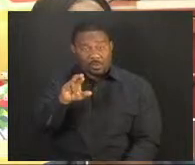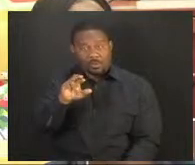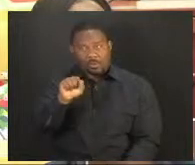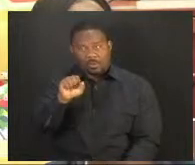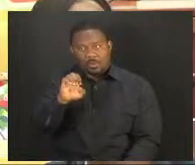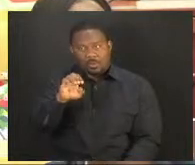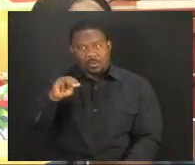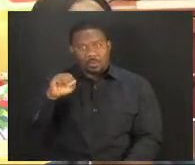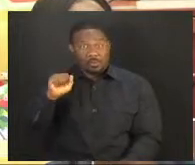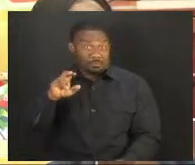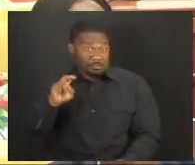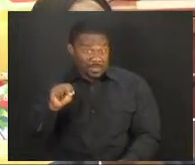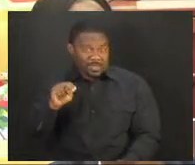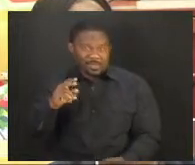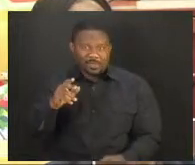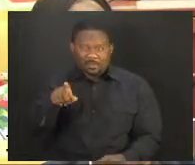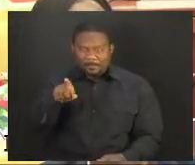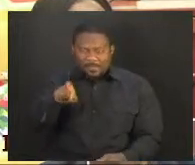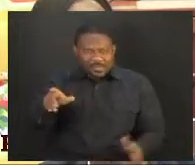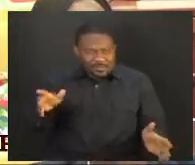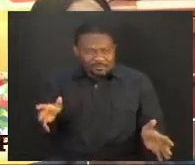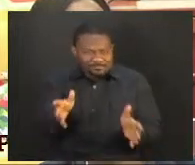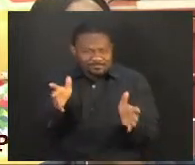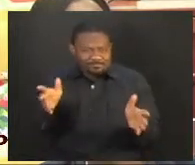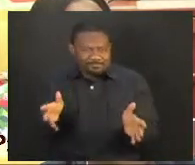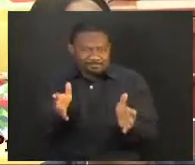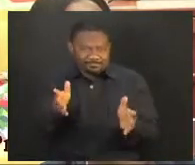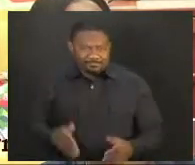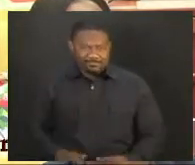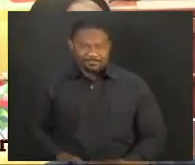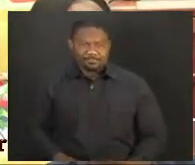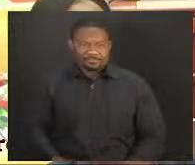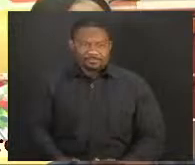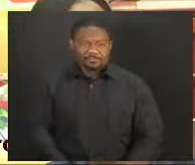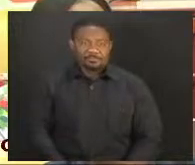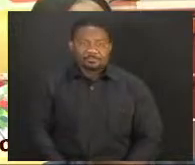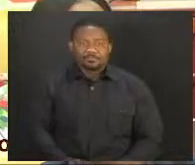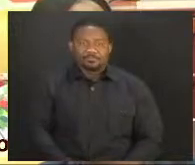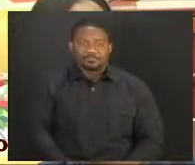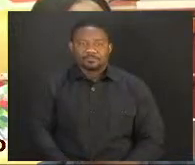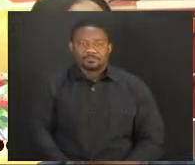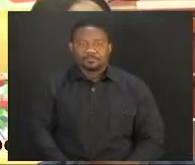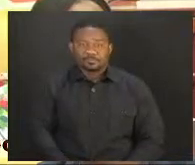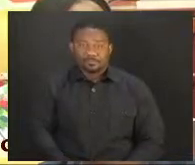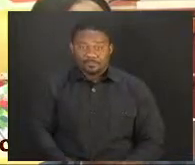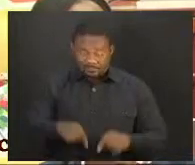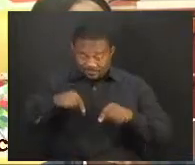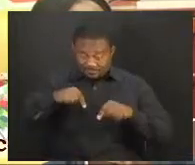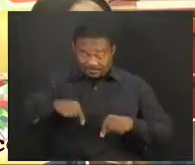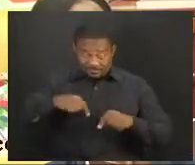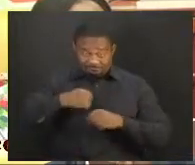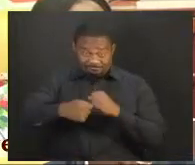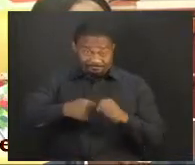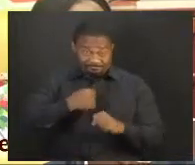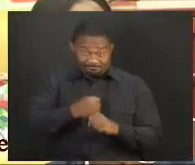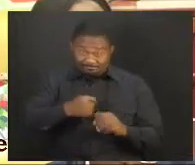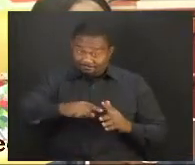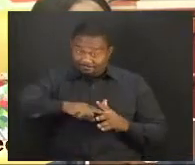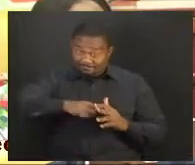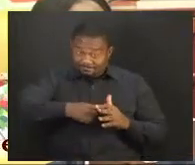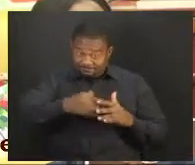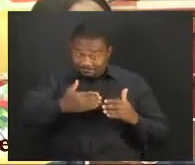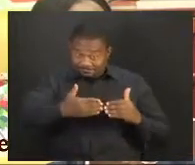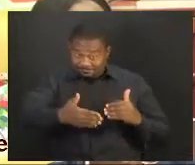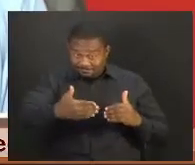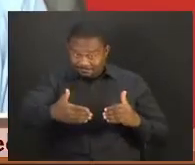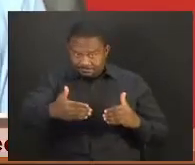this should be encouraged. Right Honourable Speaker, beginning this year, we will formalize the